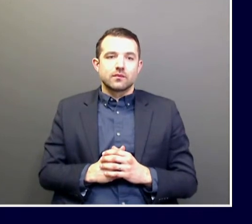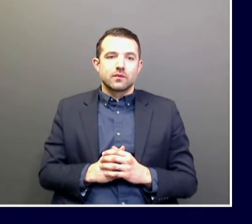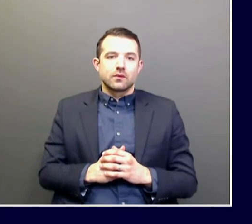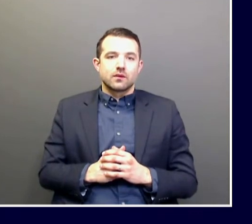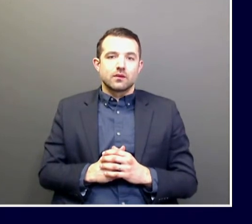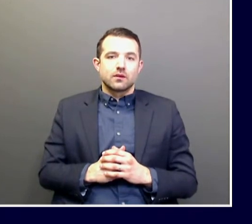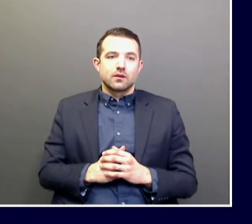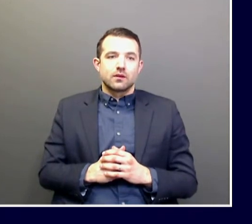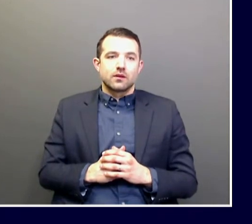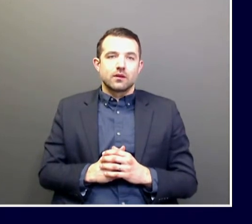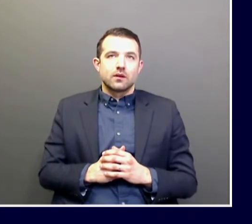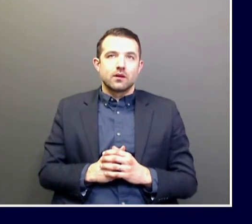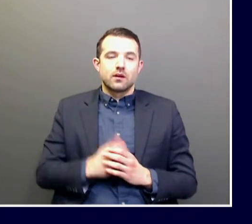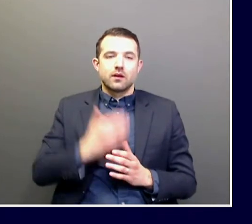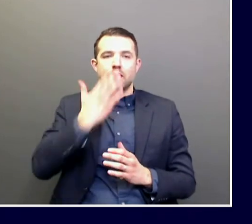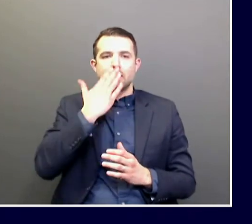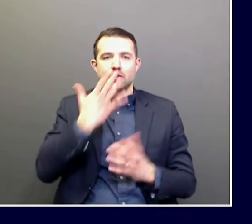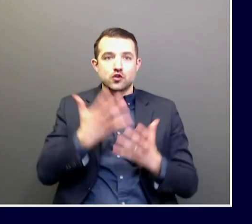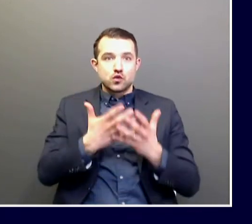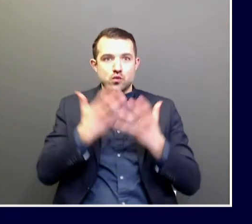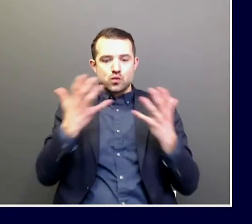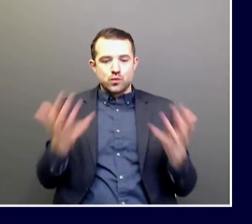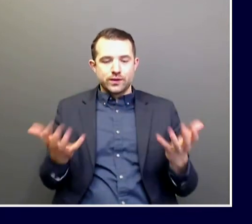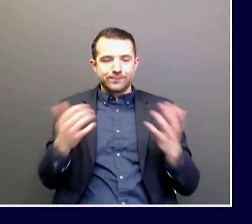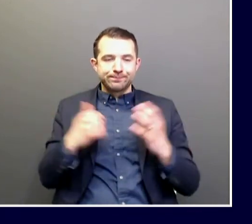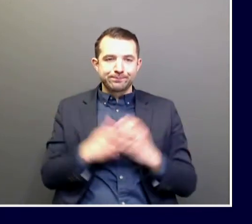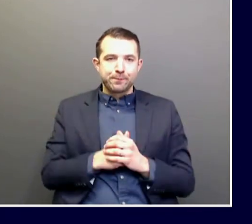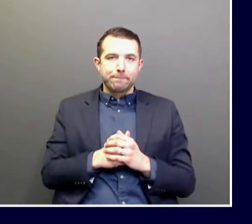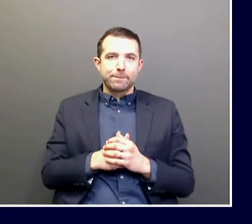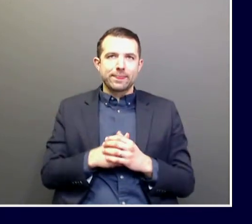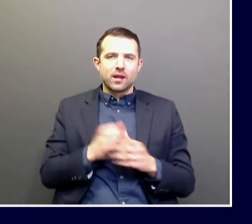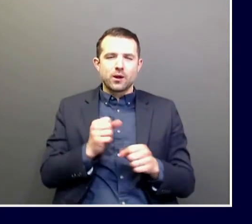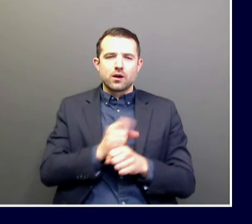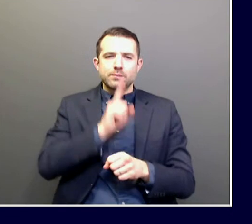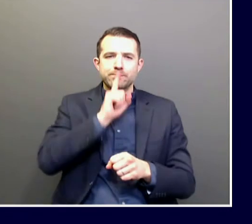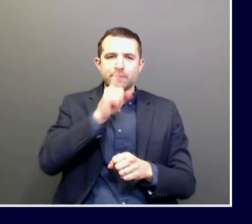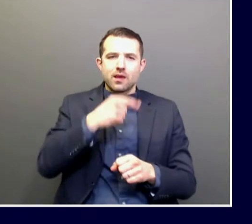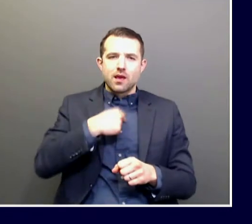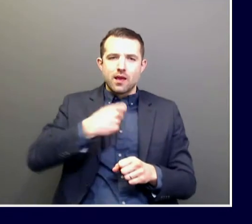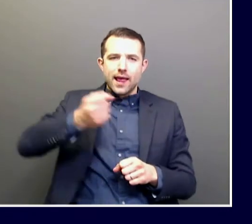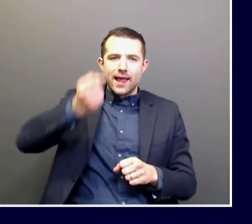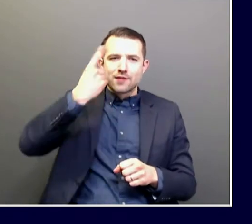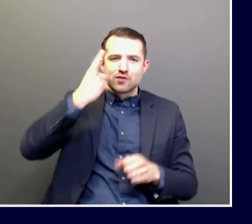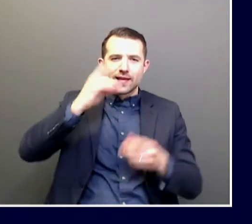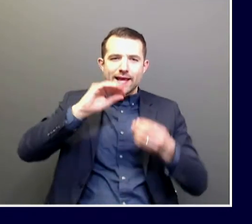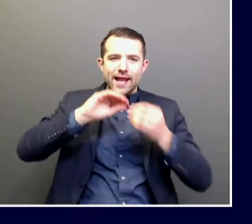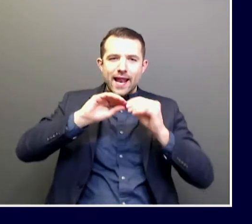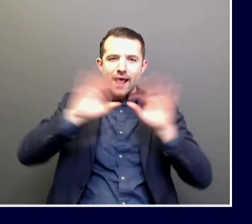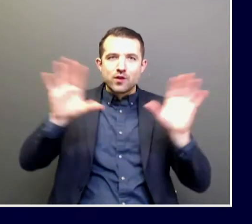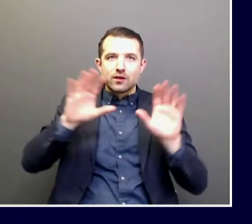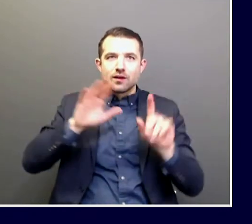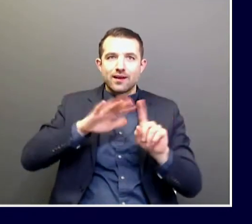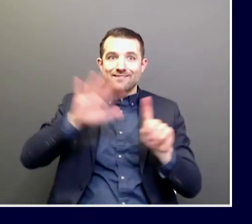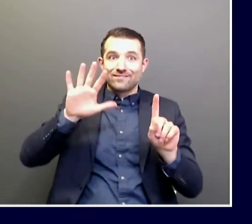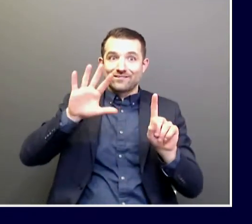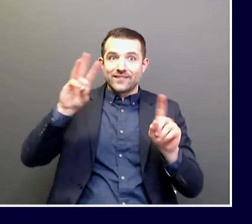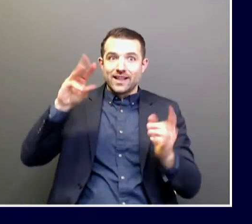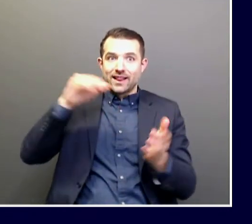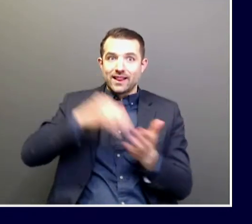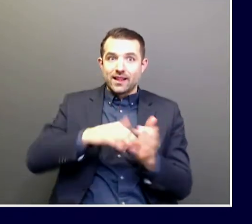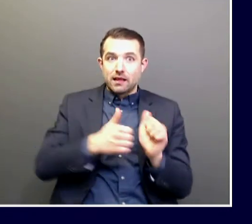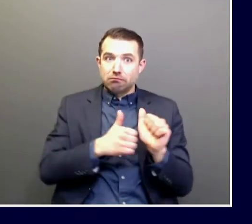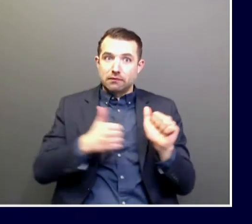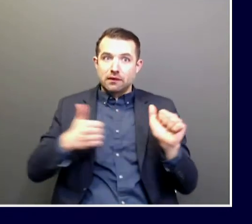Well, thank you very much. Just want to make sure I understand a few things about the backlog. The backlog is